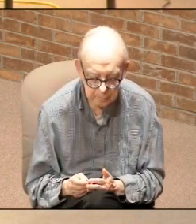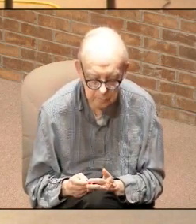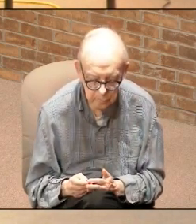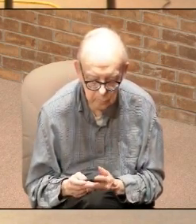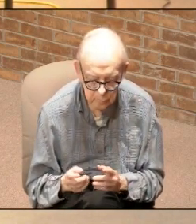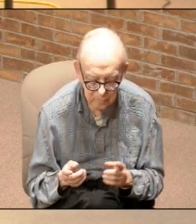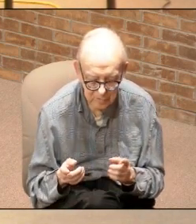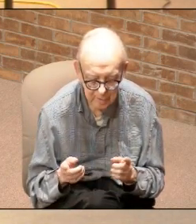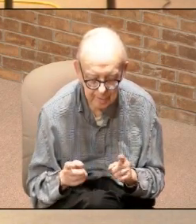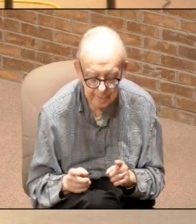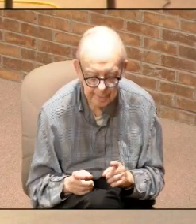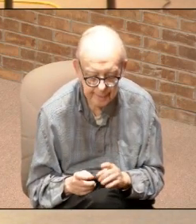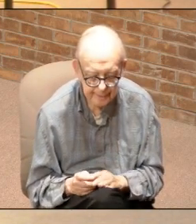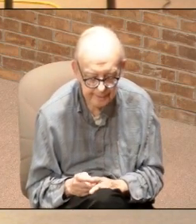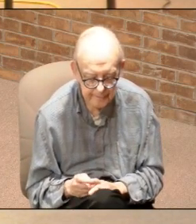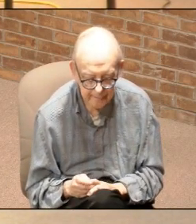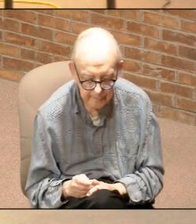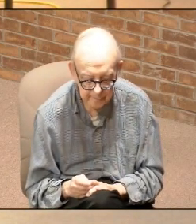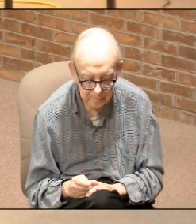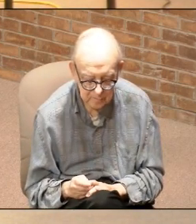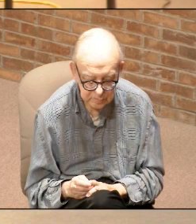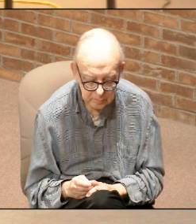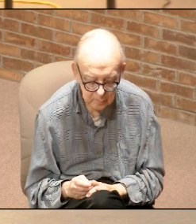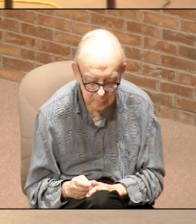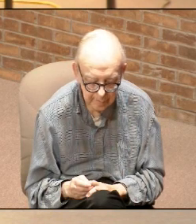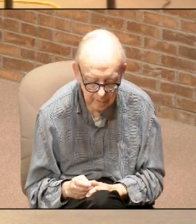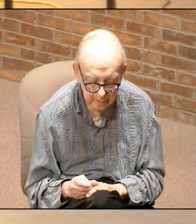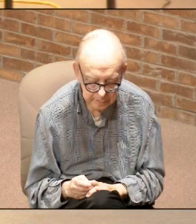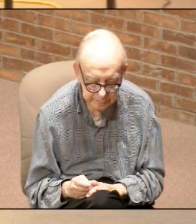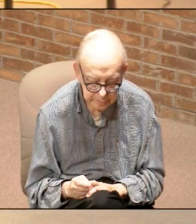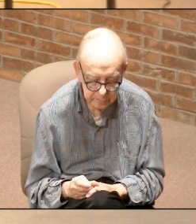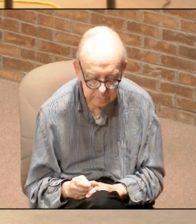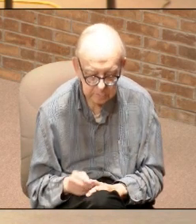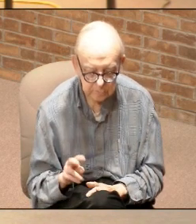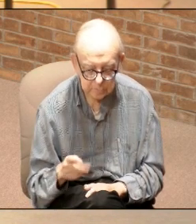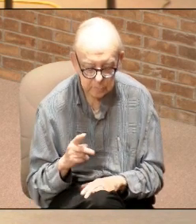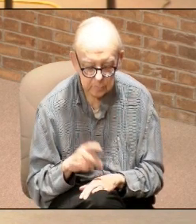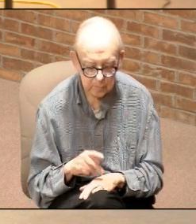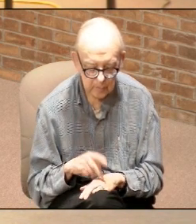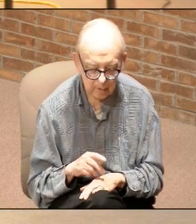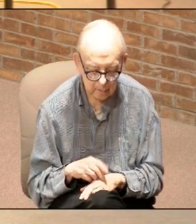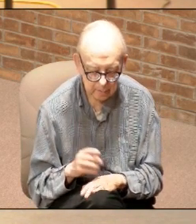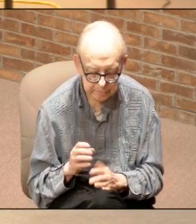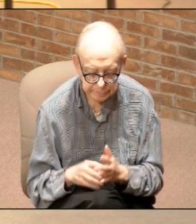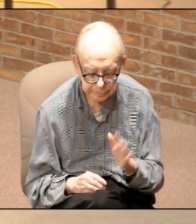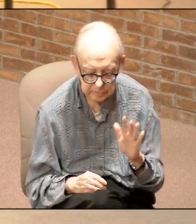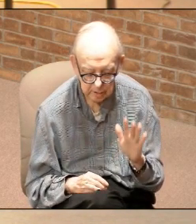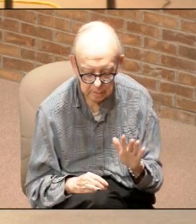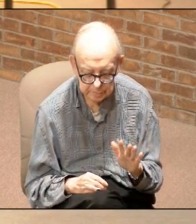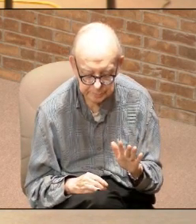when when second peter chapter 5